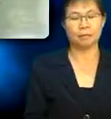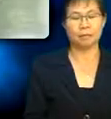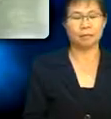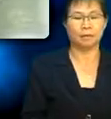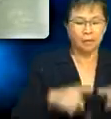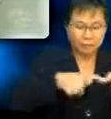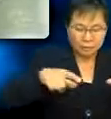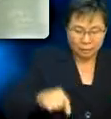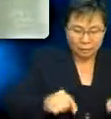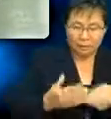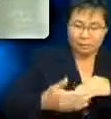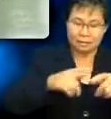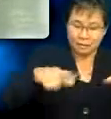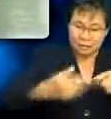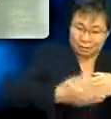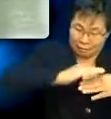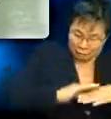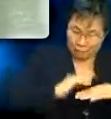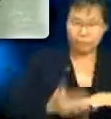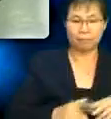slide and slide cover,